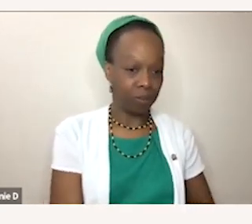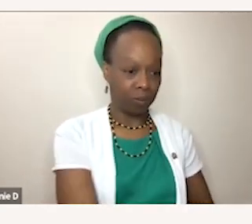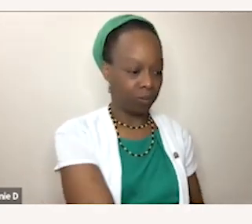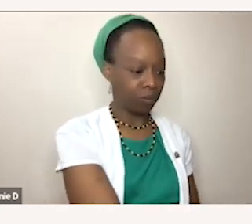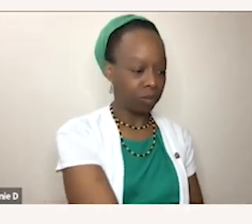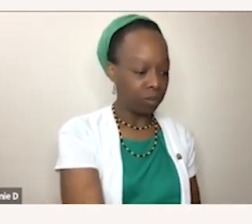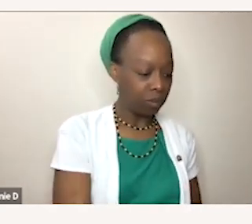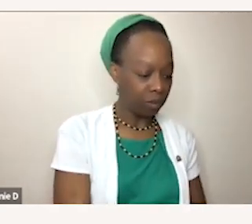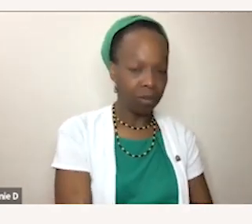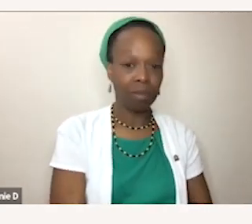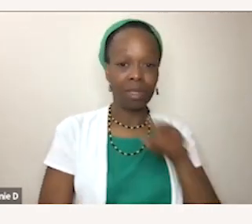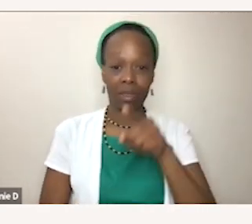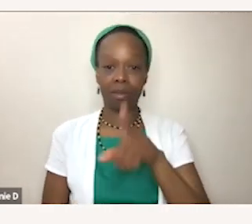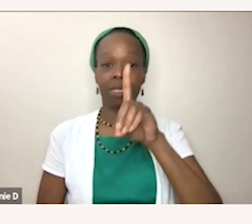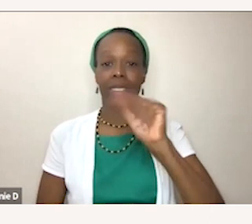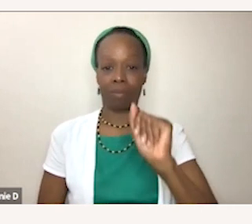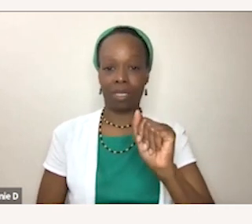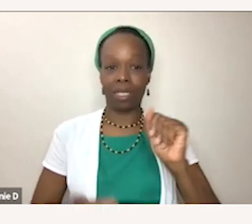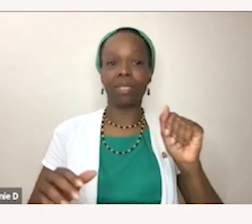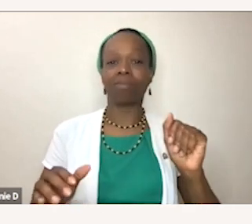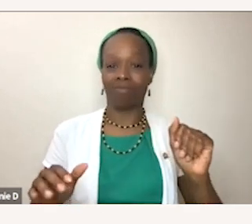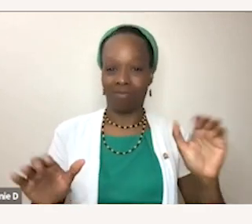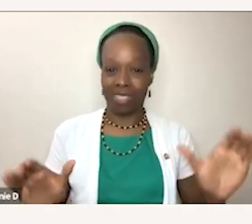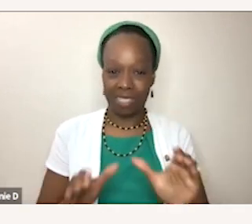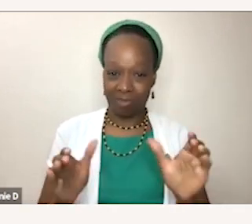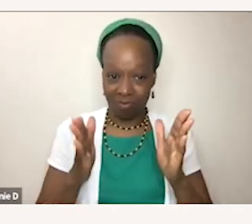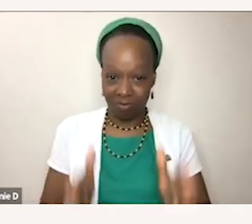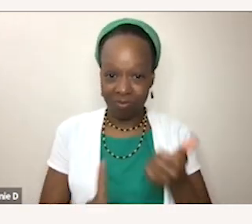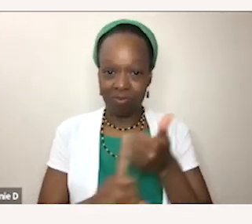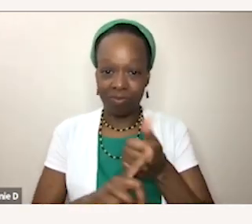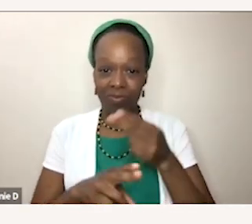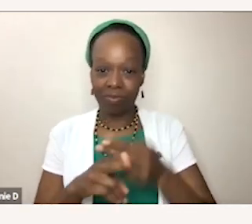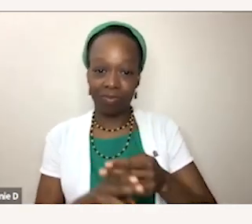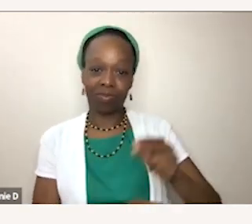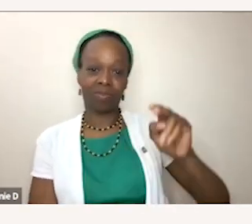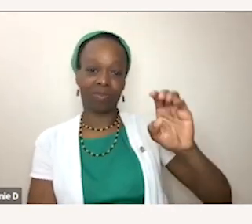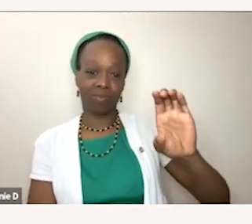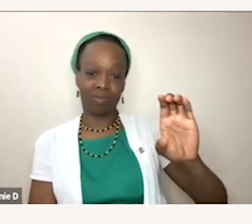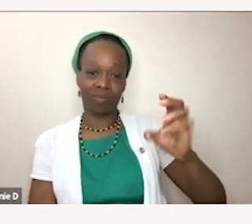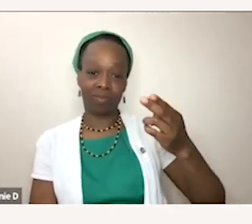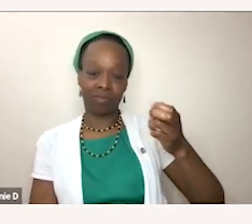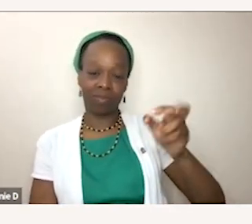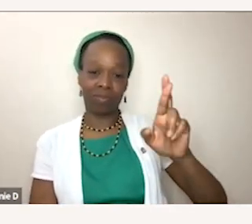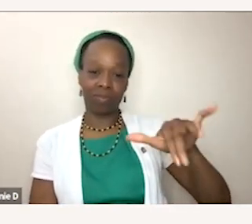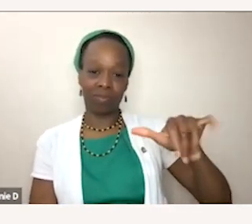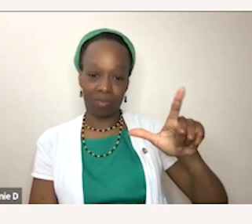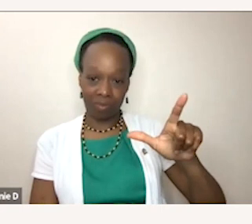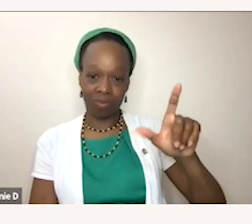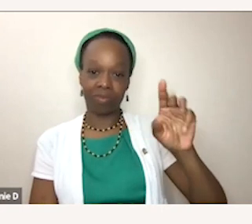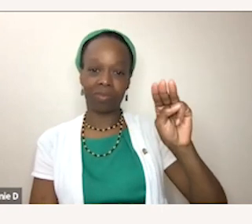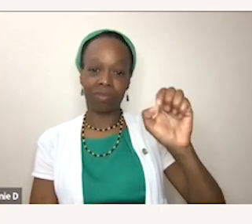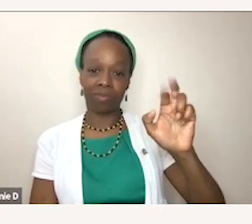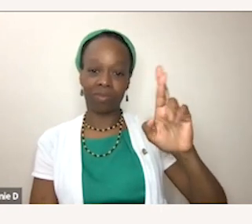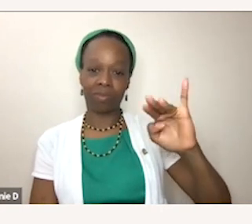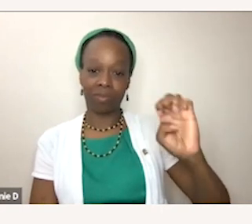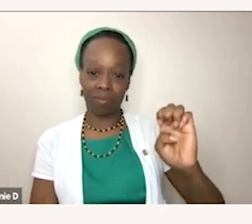disability activist. This is Cheryl Marie Wade, and this quote from Cheryl really speaks to